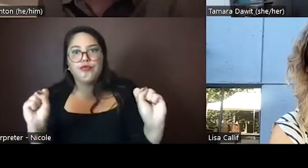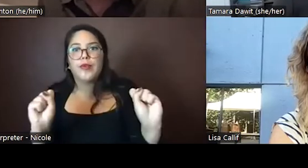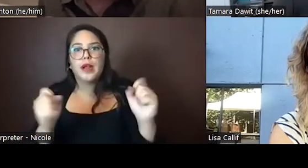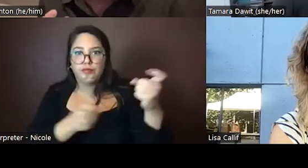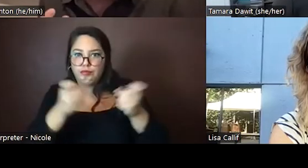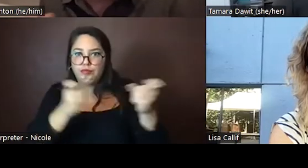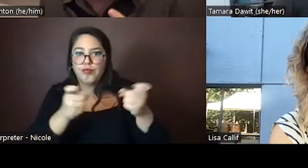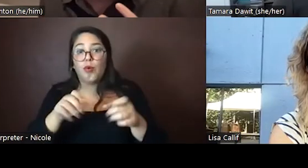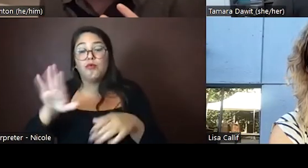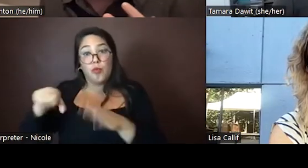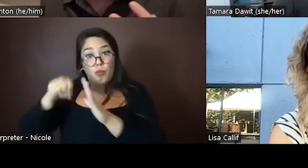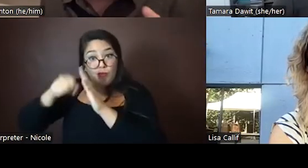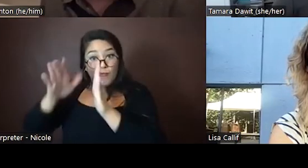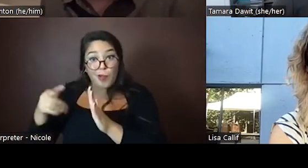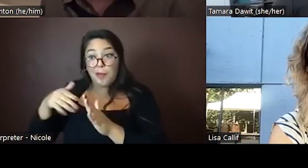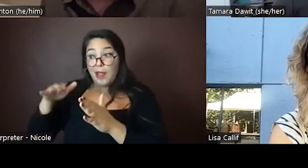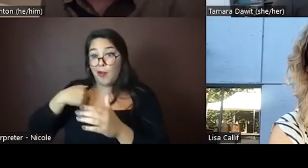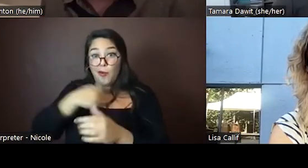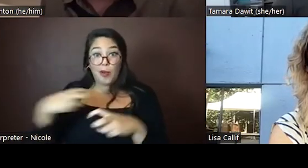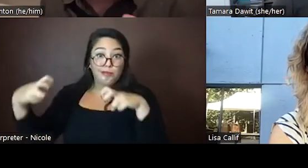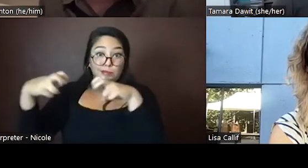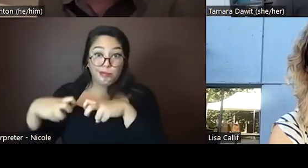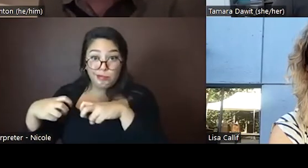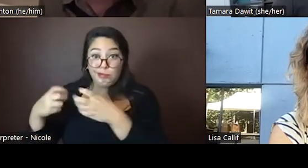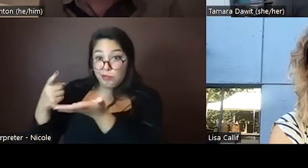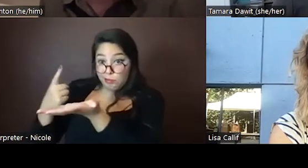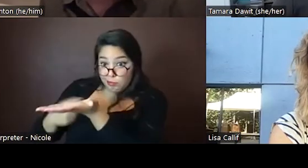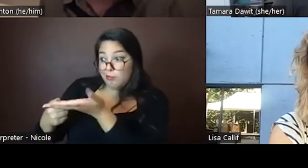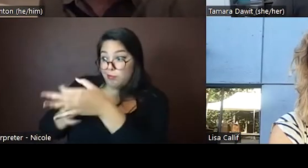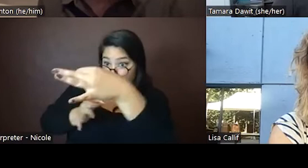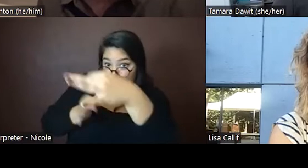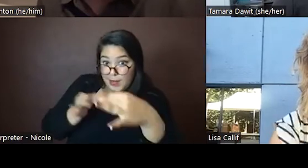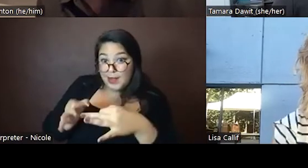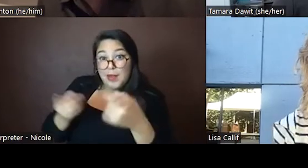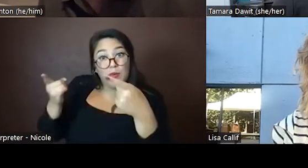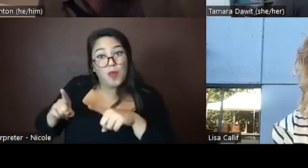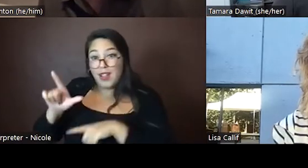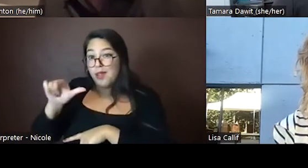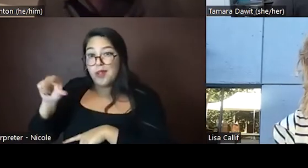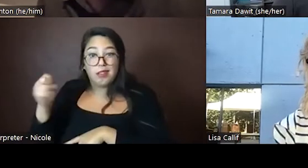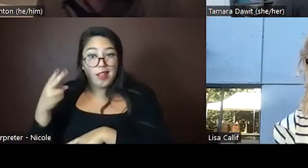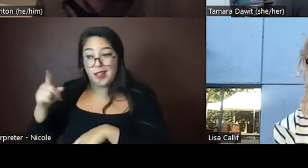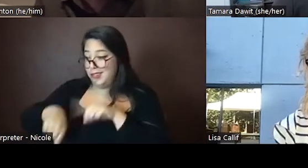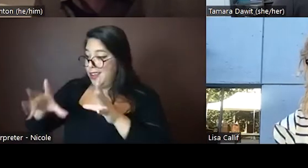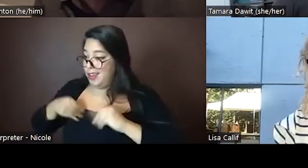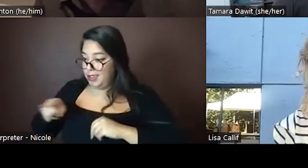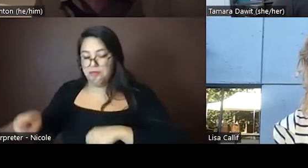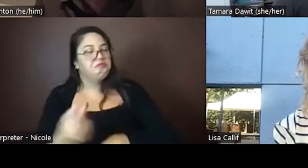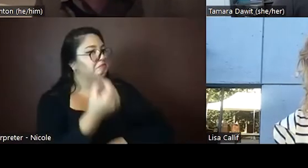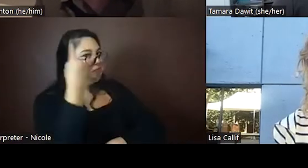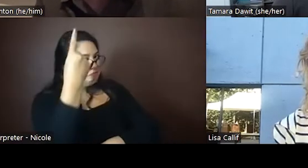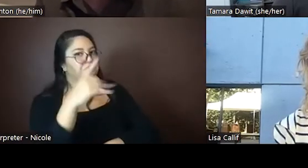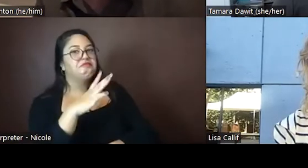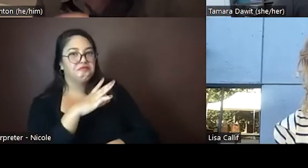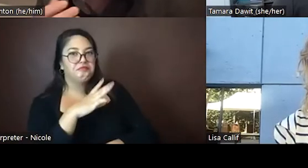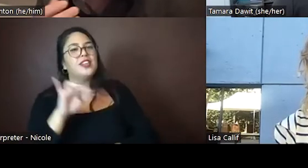understood. And it was an interesting moment where I just wish more conversations happened like that. And to